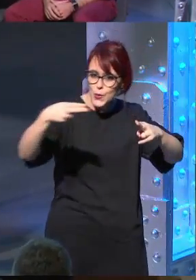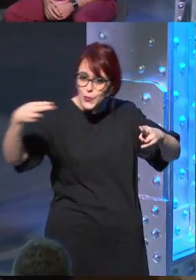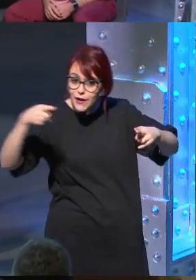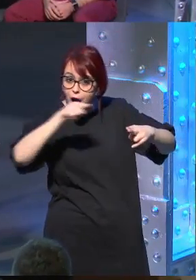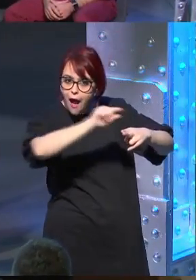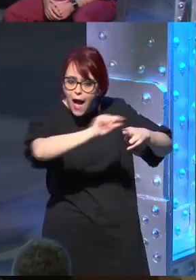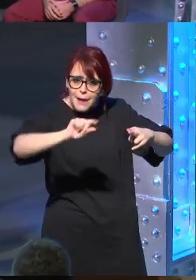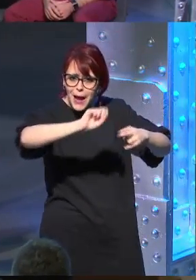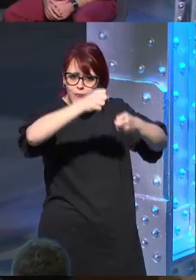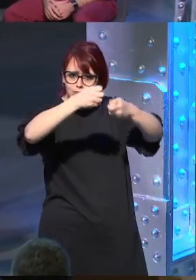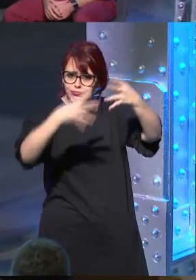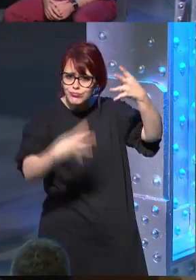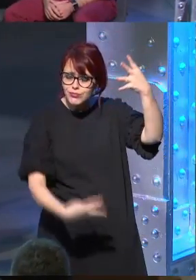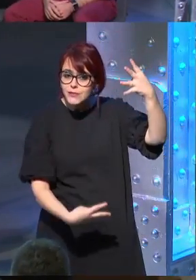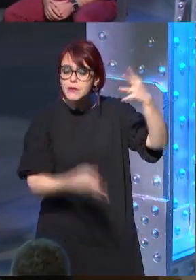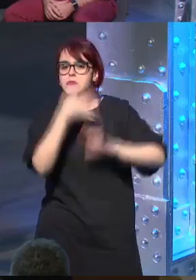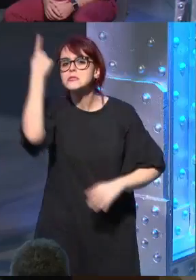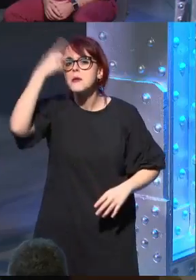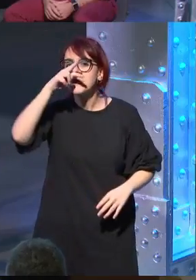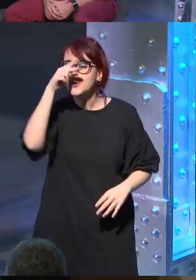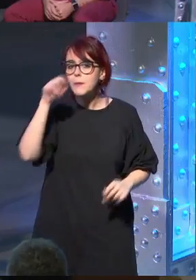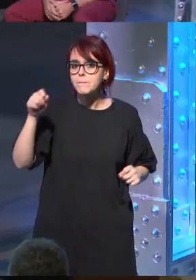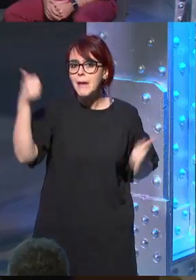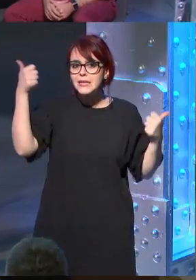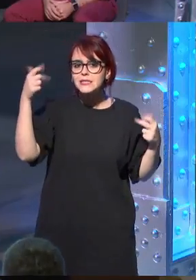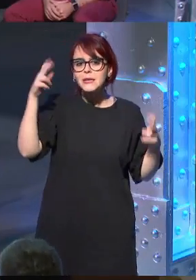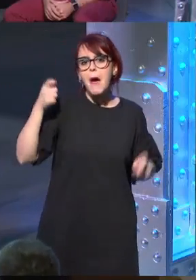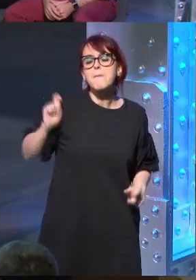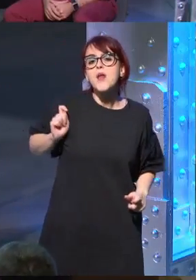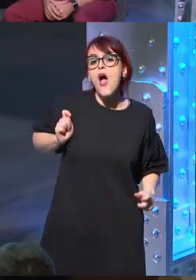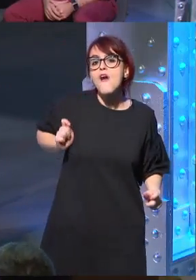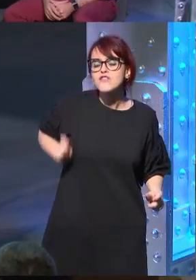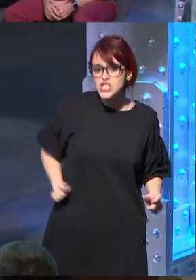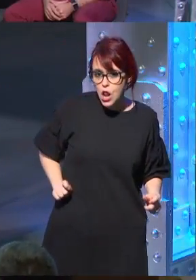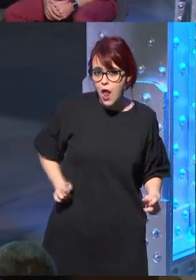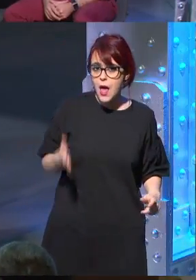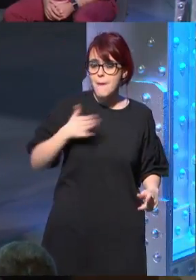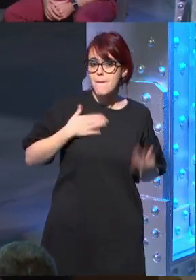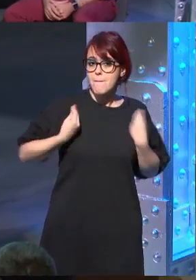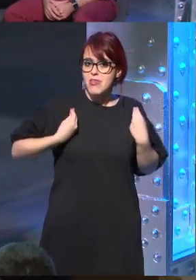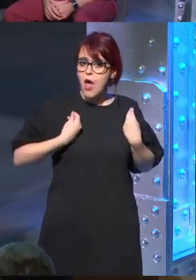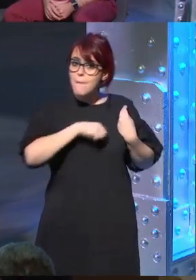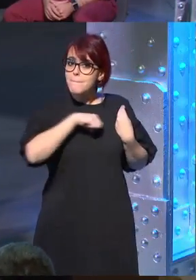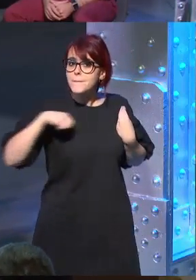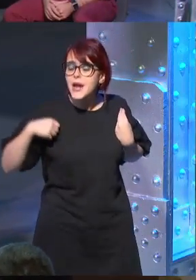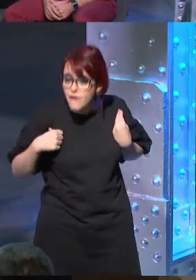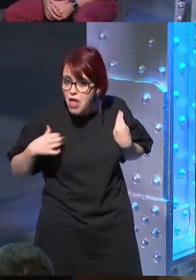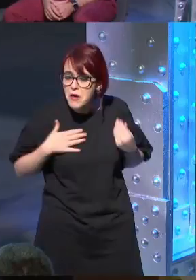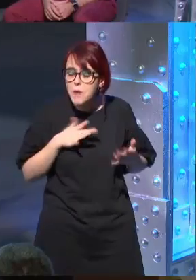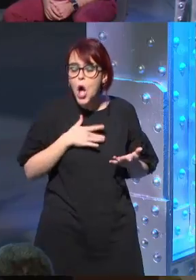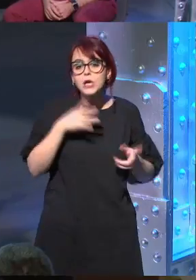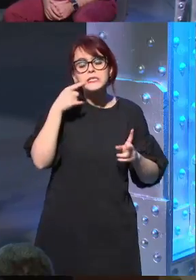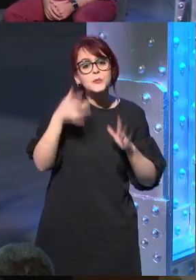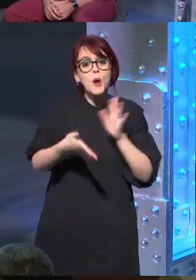you would get a lot of results in Google from any of us. You know what worries me? That these are just